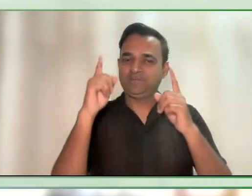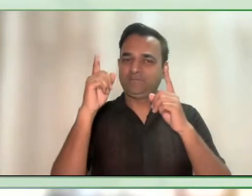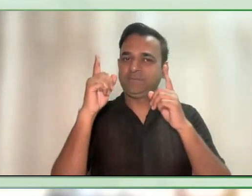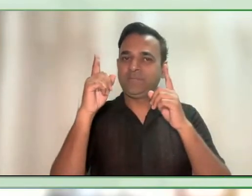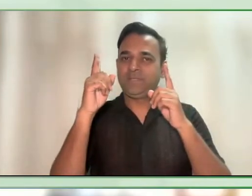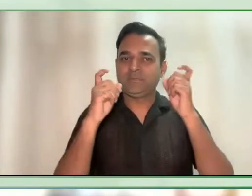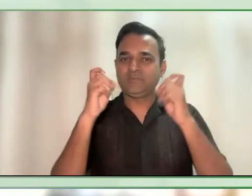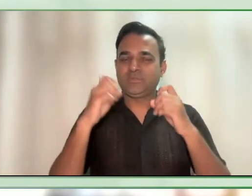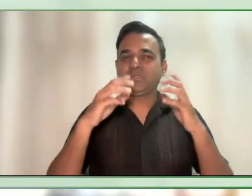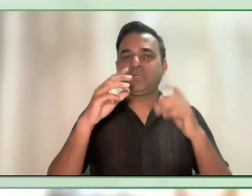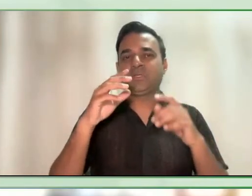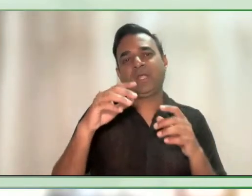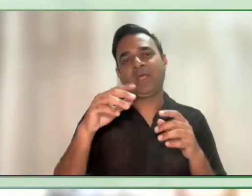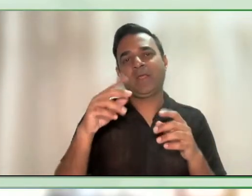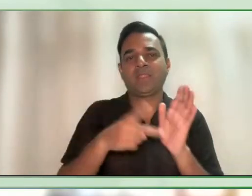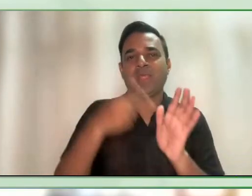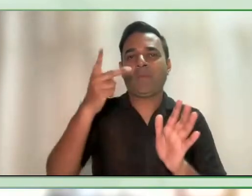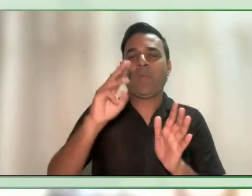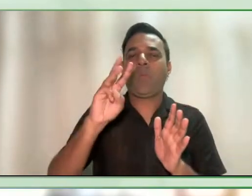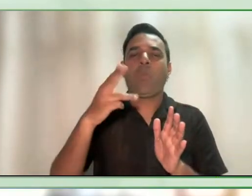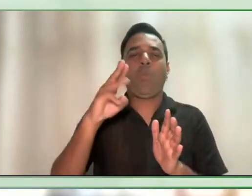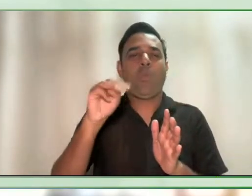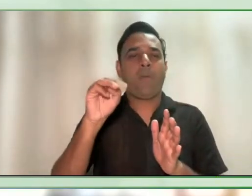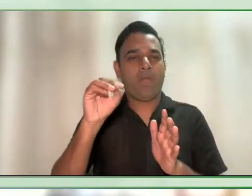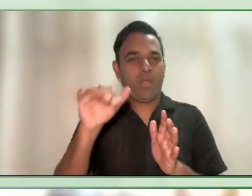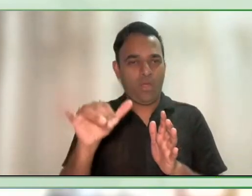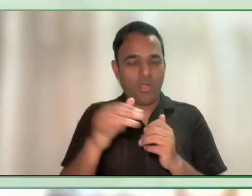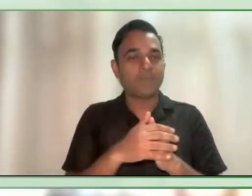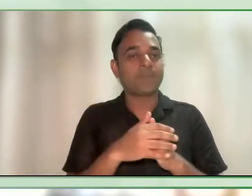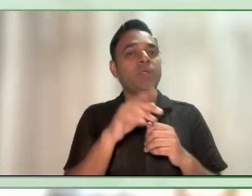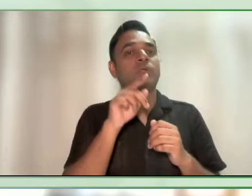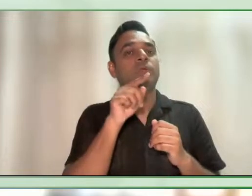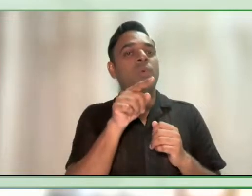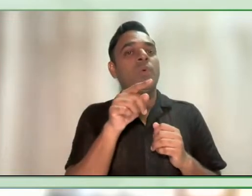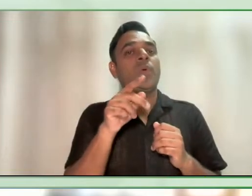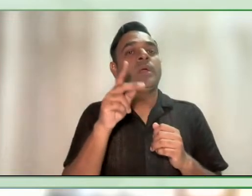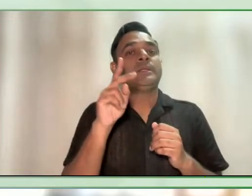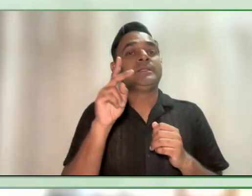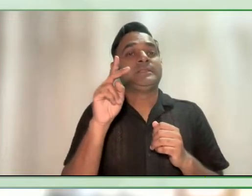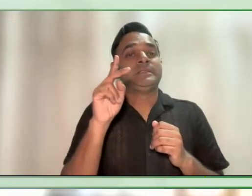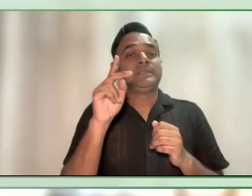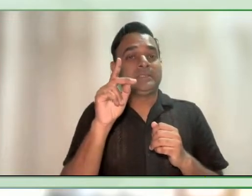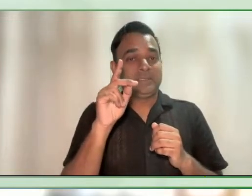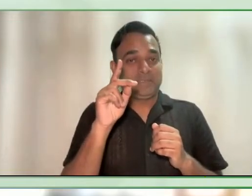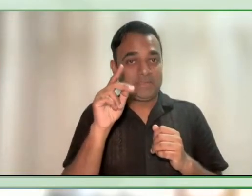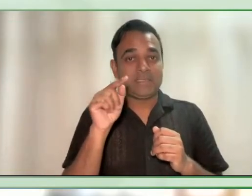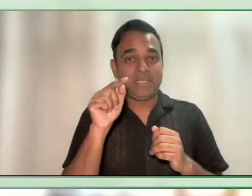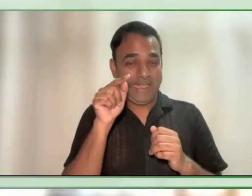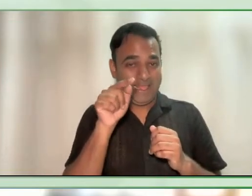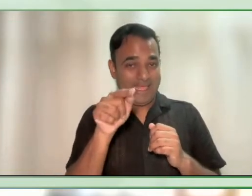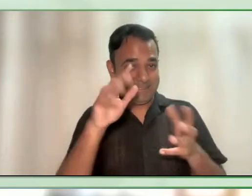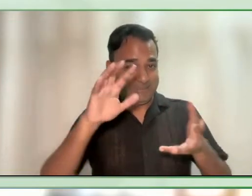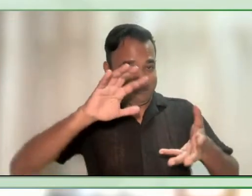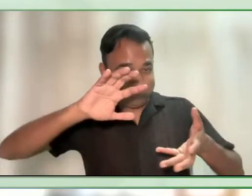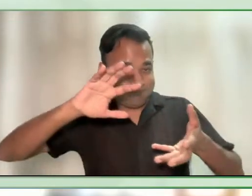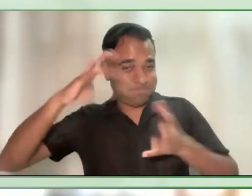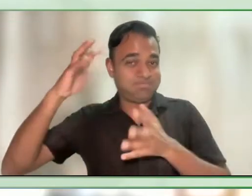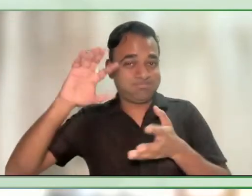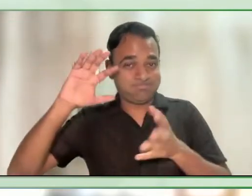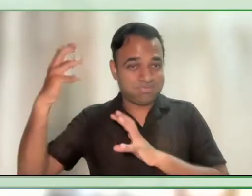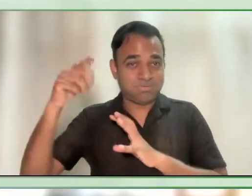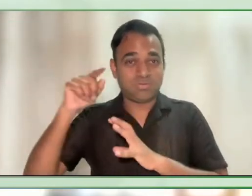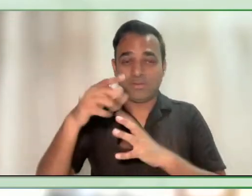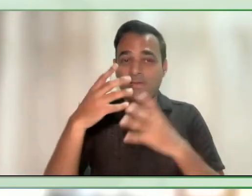the fact that so many of these situations are essentially rather